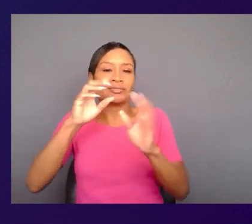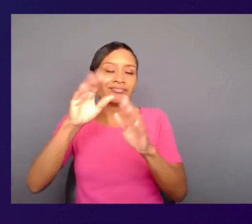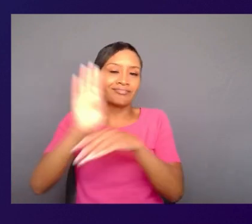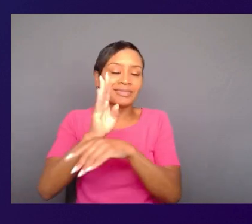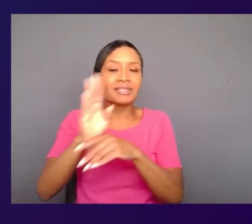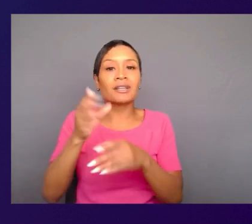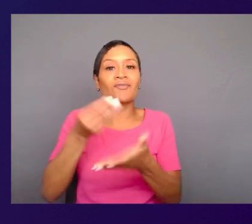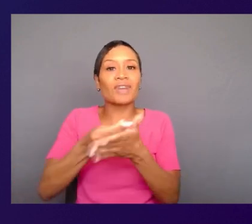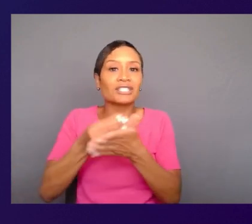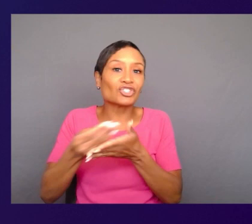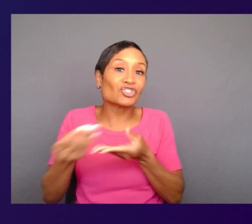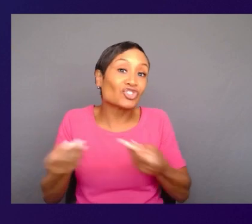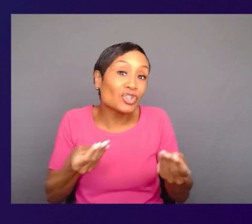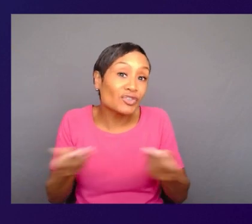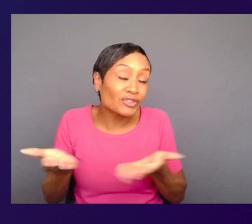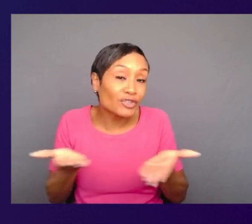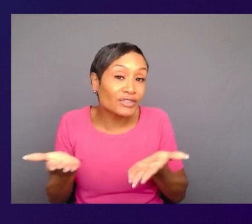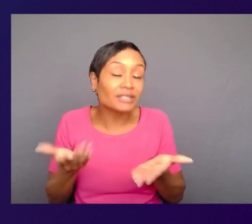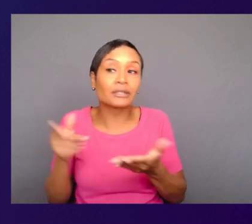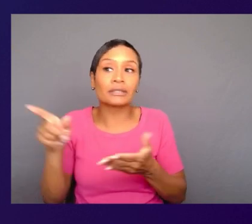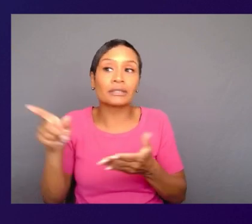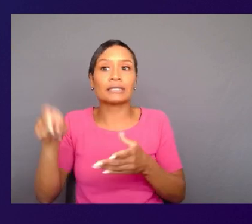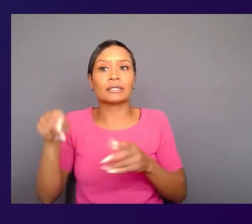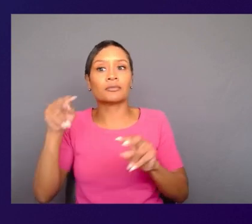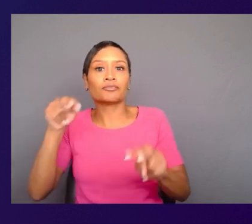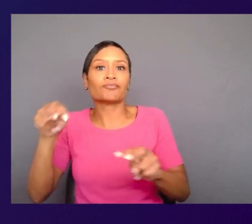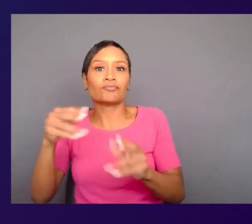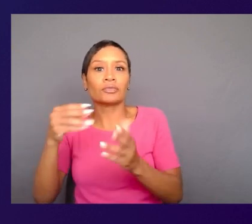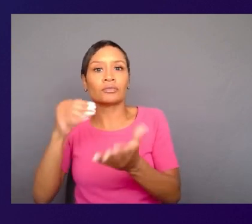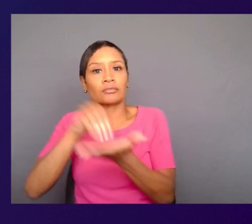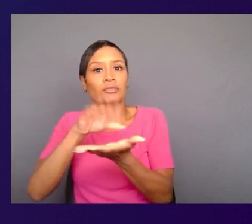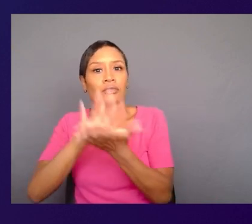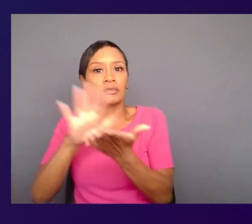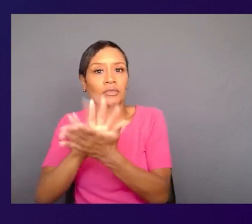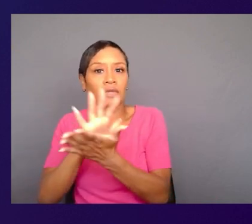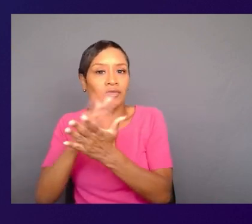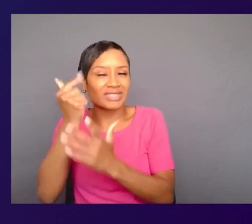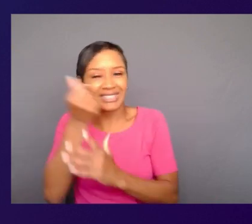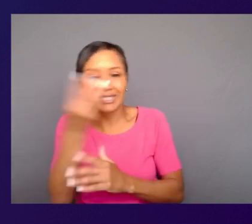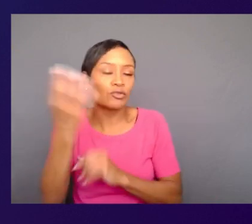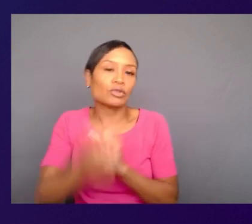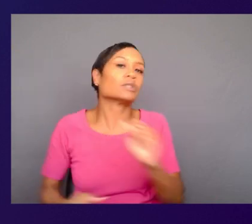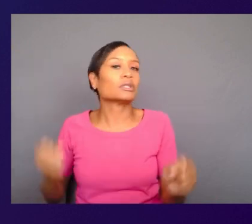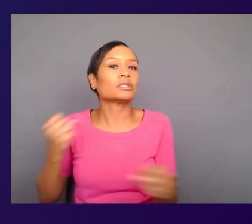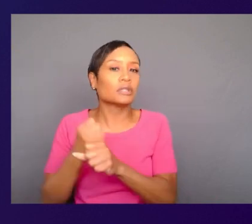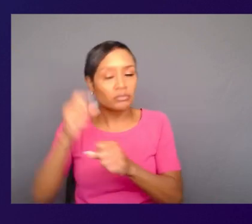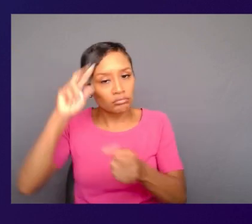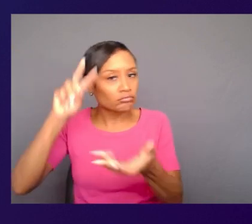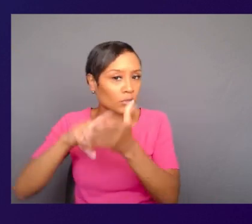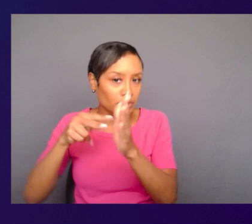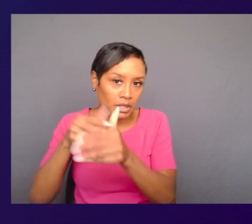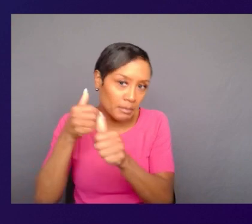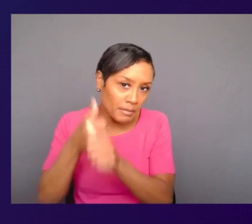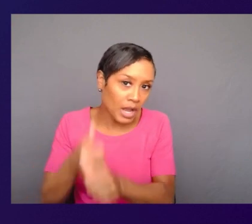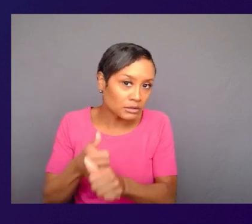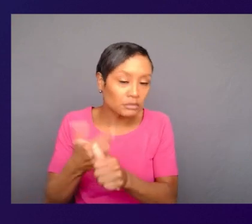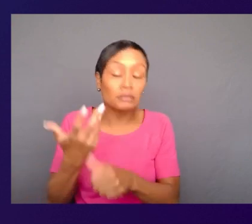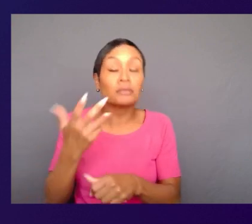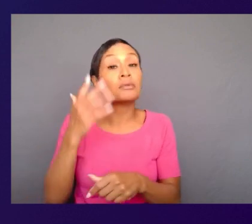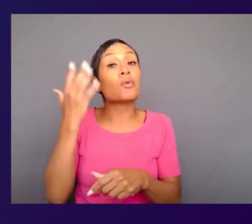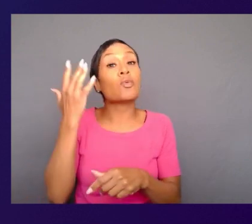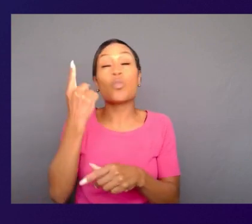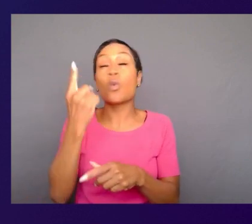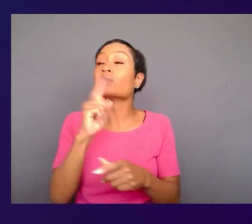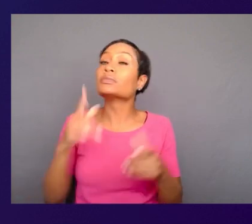financial services customers, for example, who need to keep documents around for several years for compliance reasons. And one of the really exciting